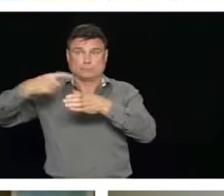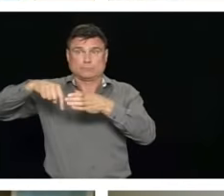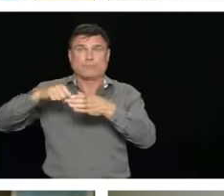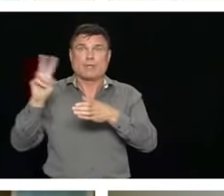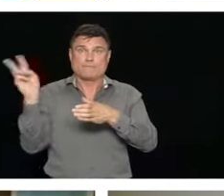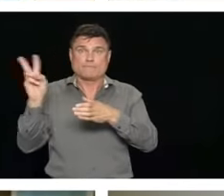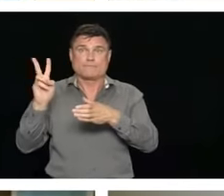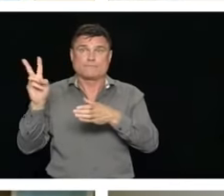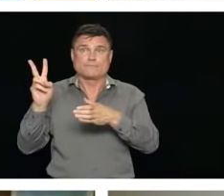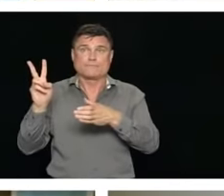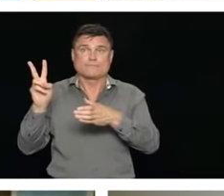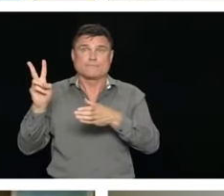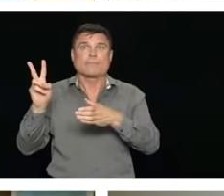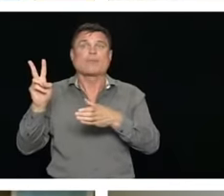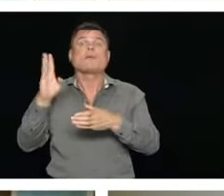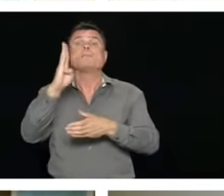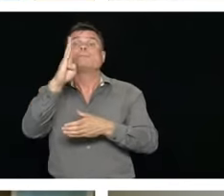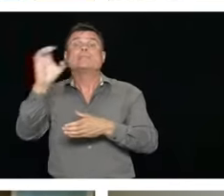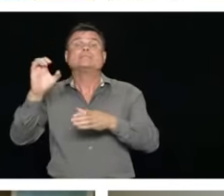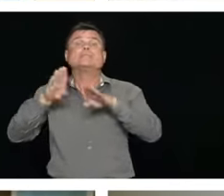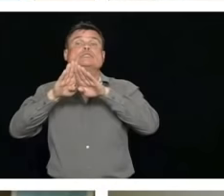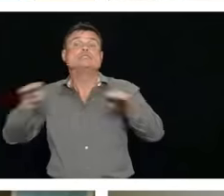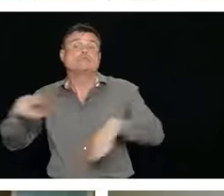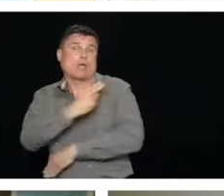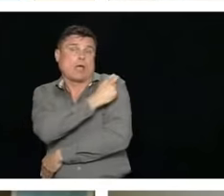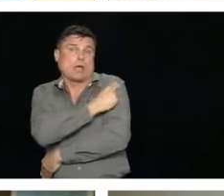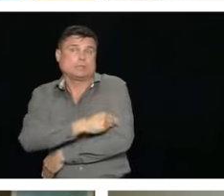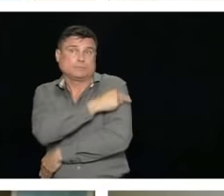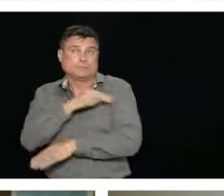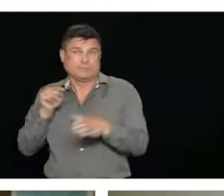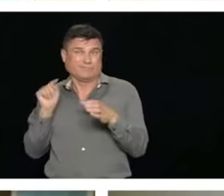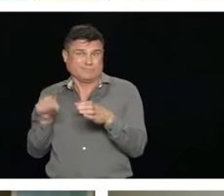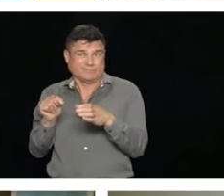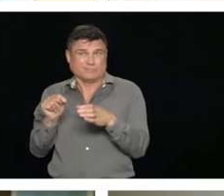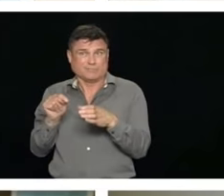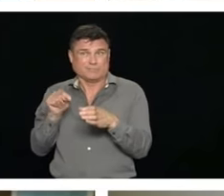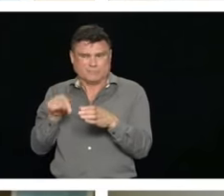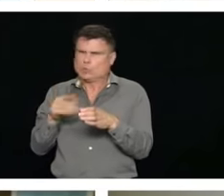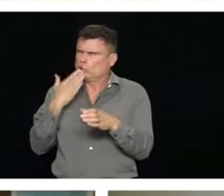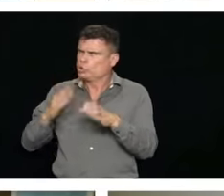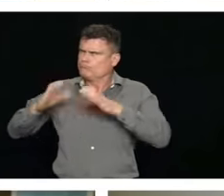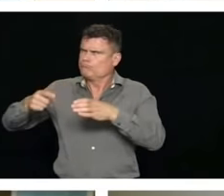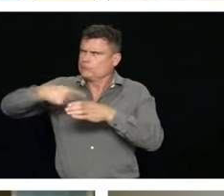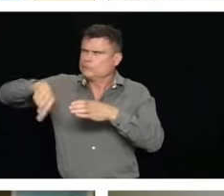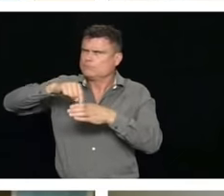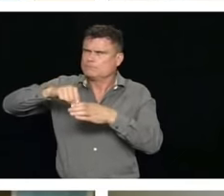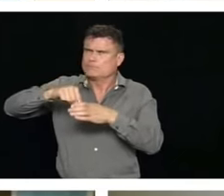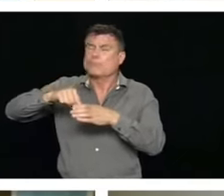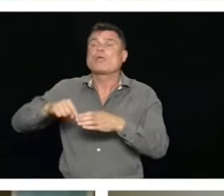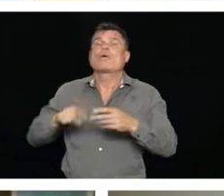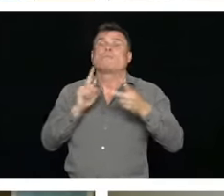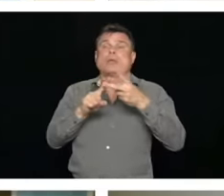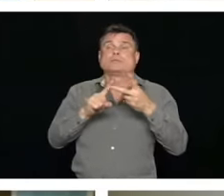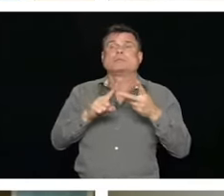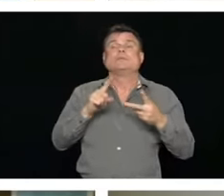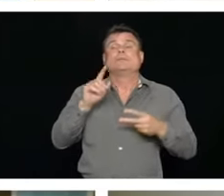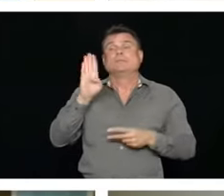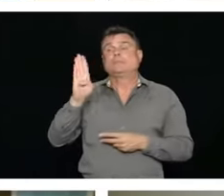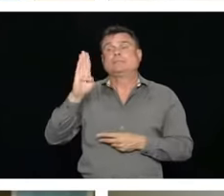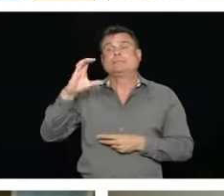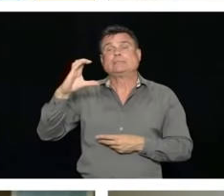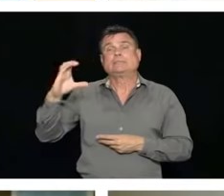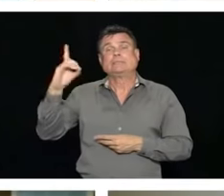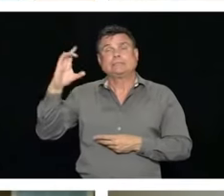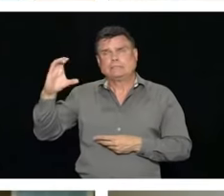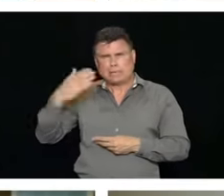BC Center for Disease Control under Dr. Singhal, and every week they review all of the new publications